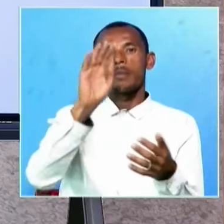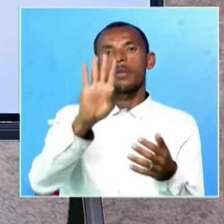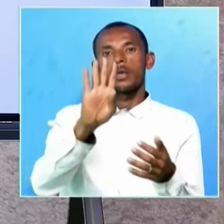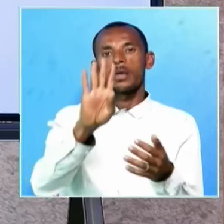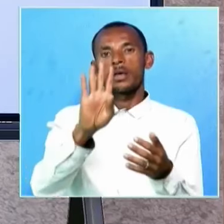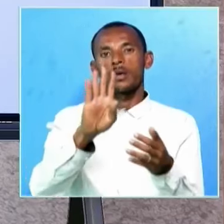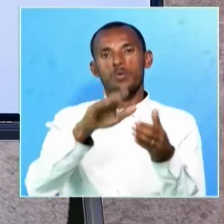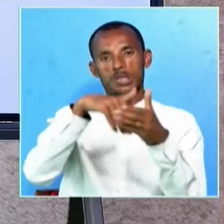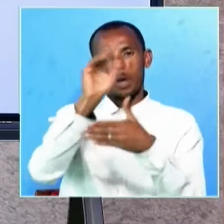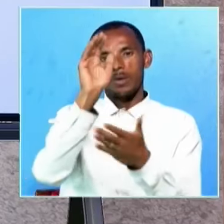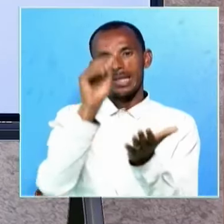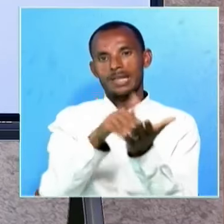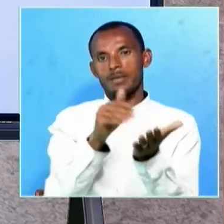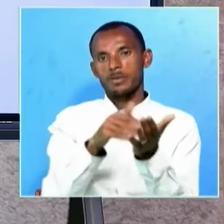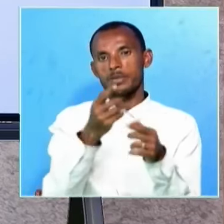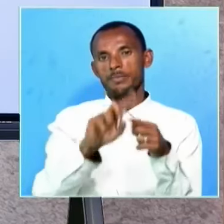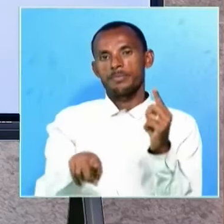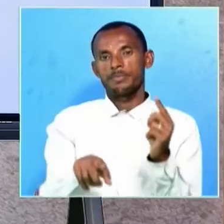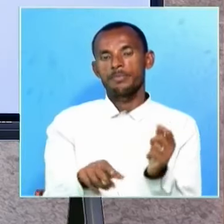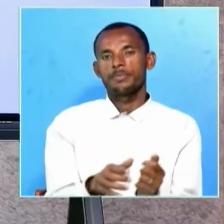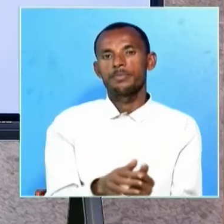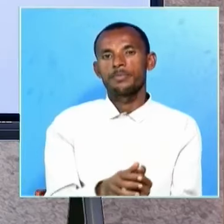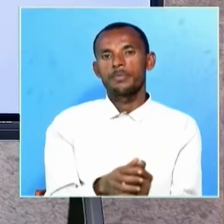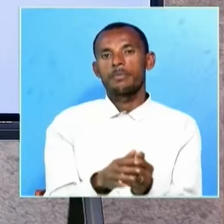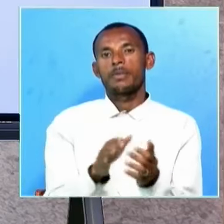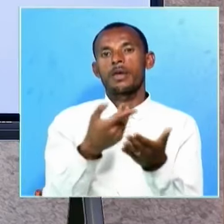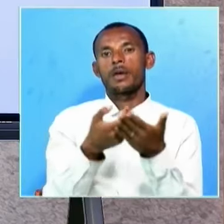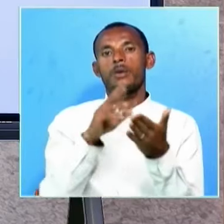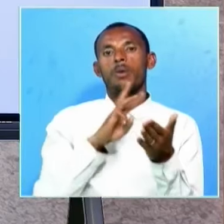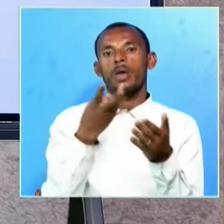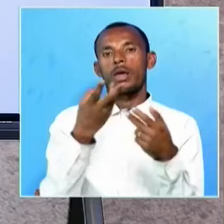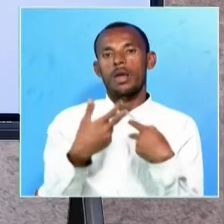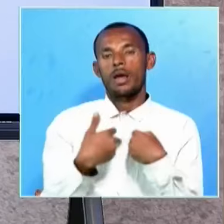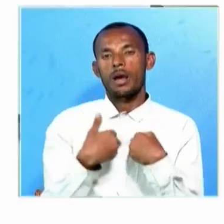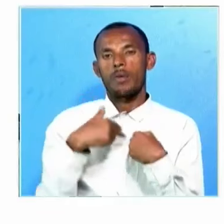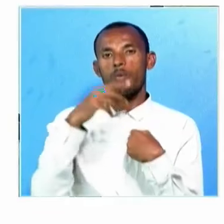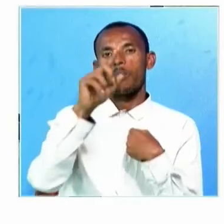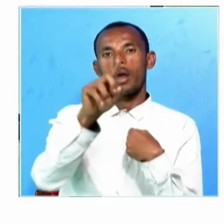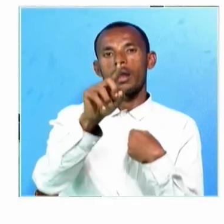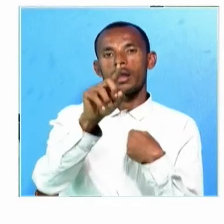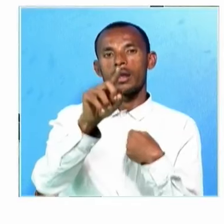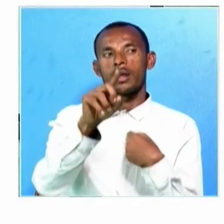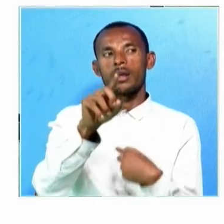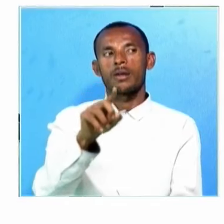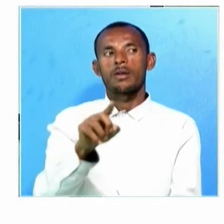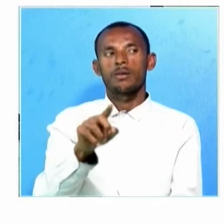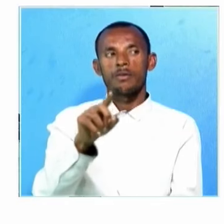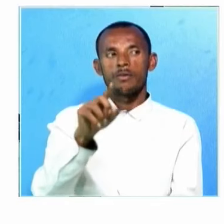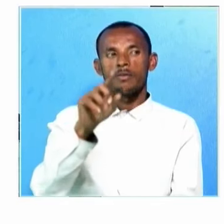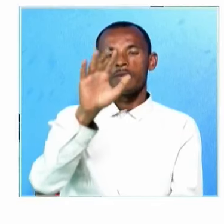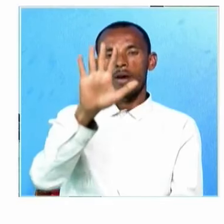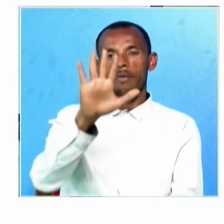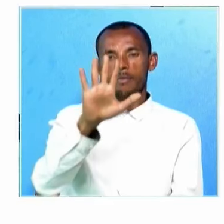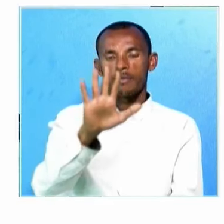the elements. So, here you have 1,